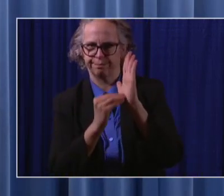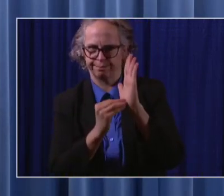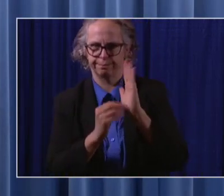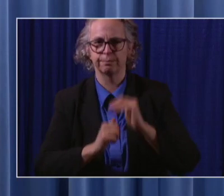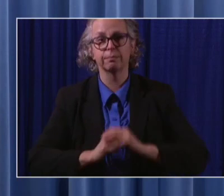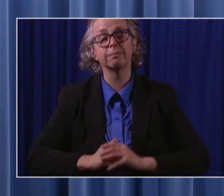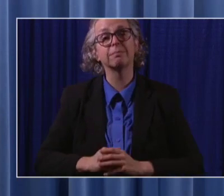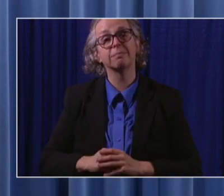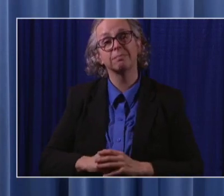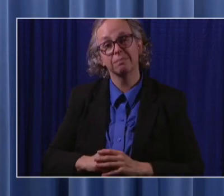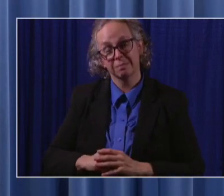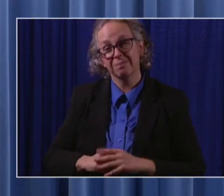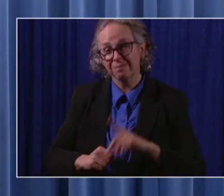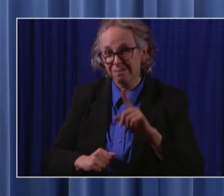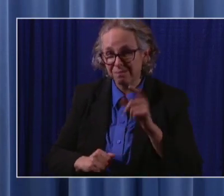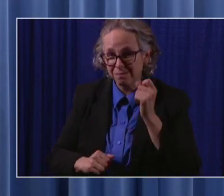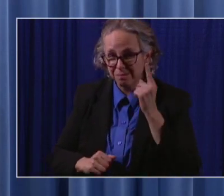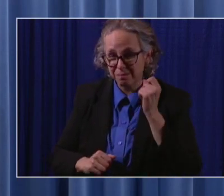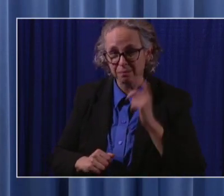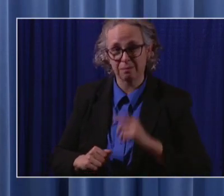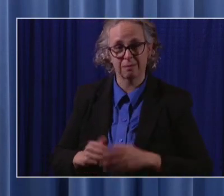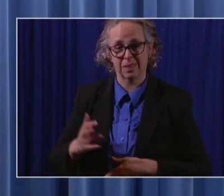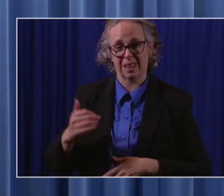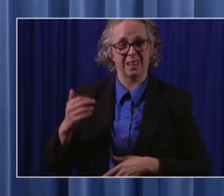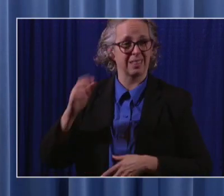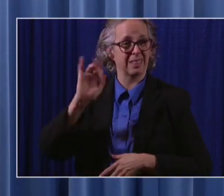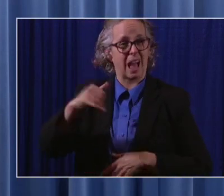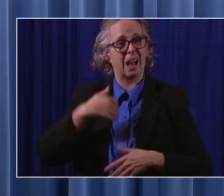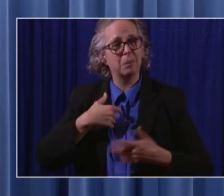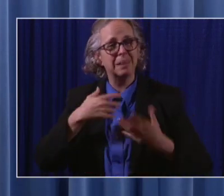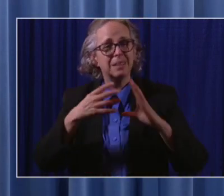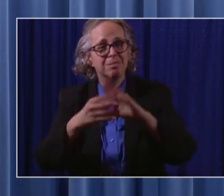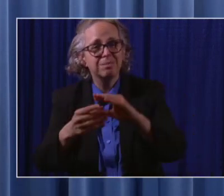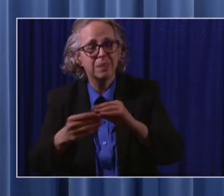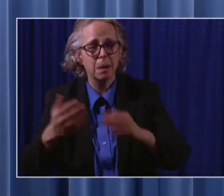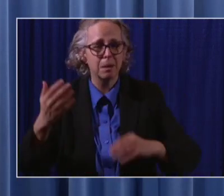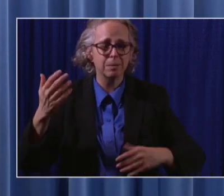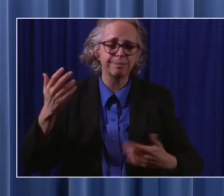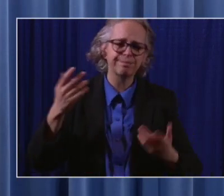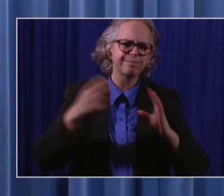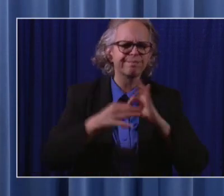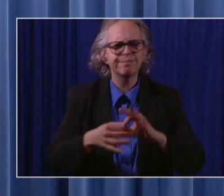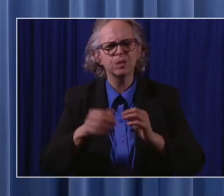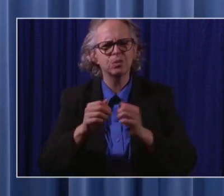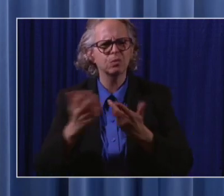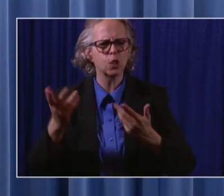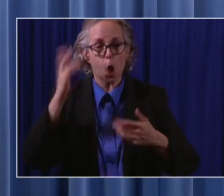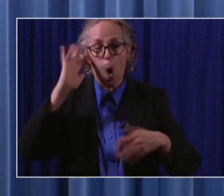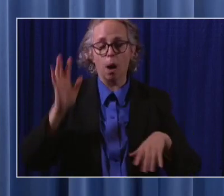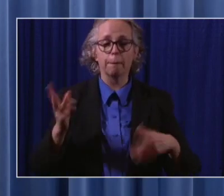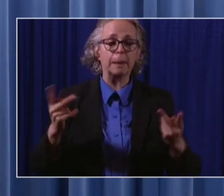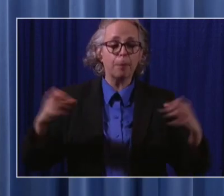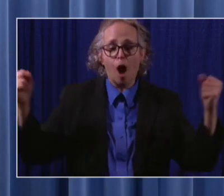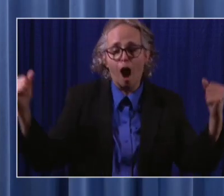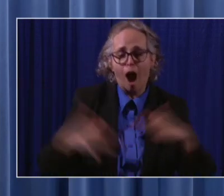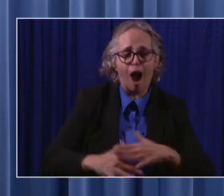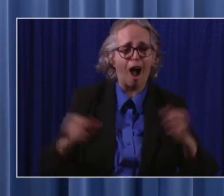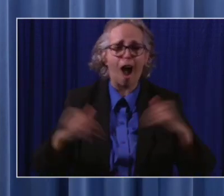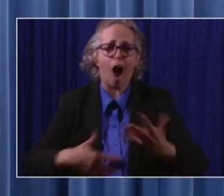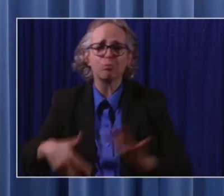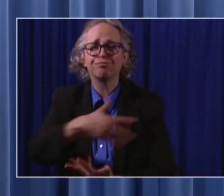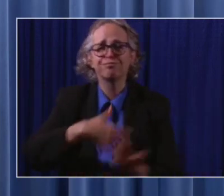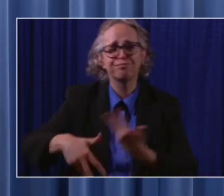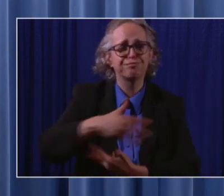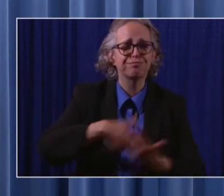saw by the examples that I talked about, it's the informal, it's being with friends It's the things we all love to do. It's being with